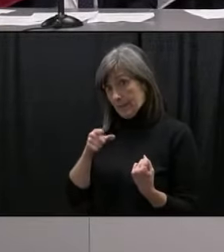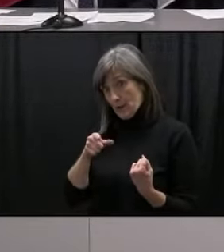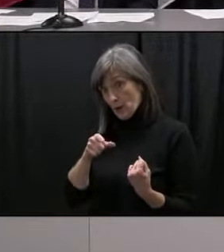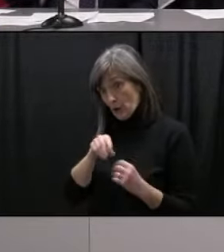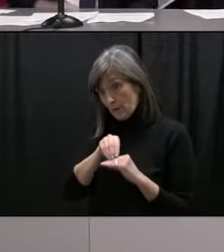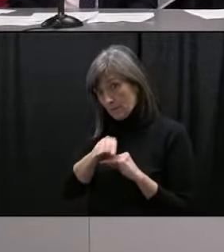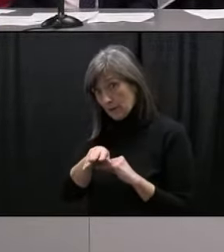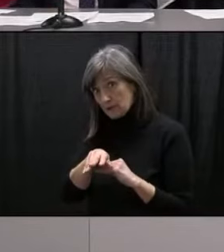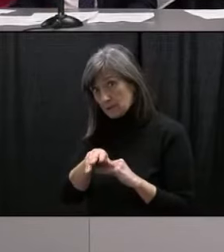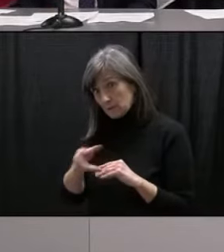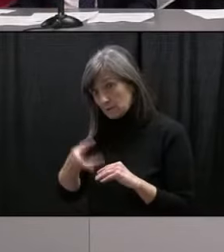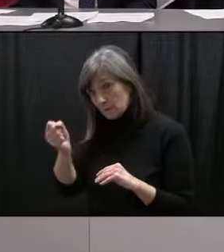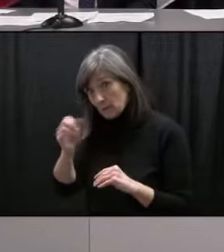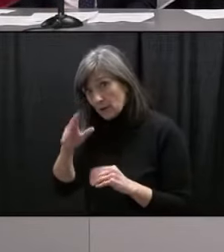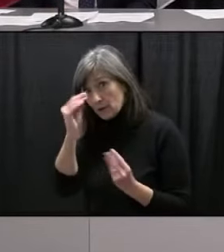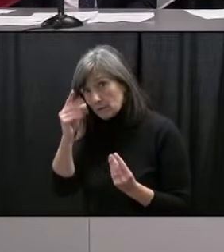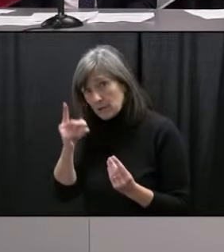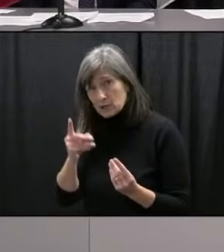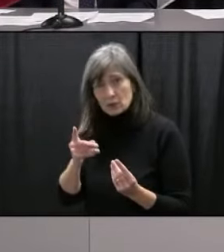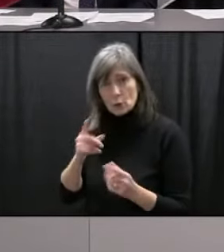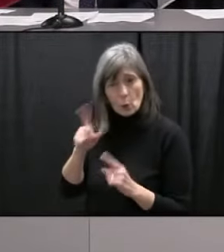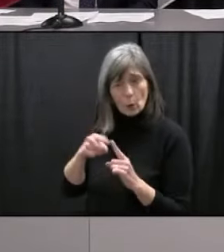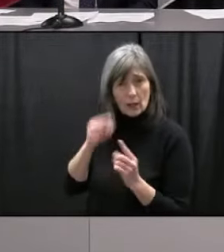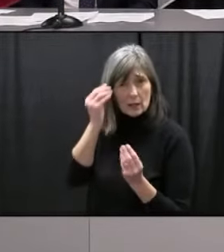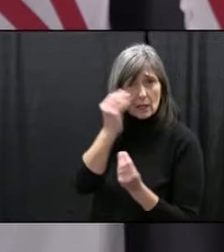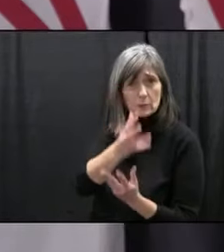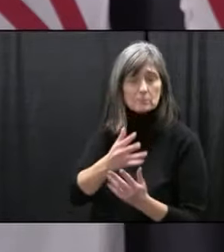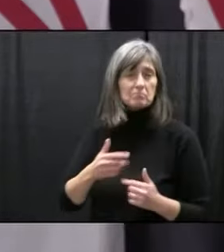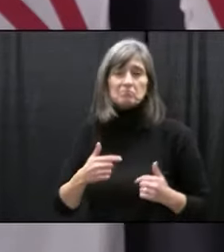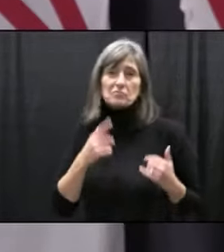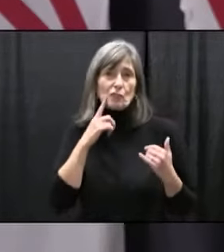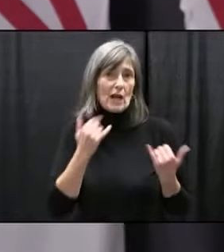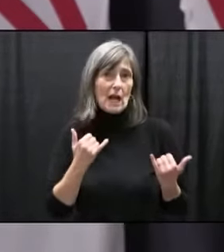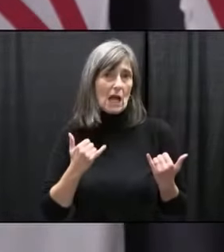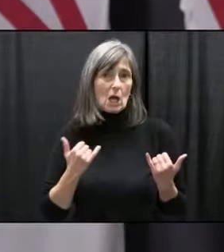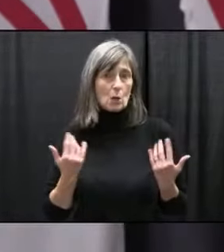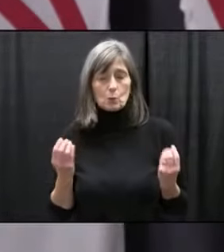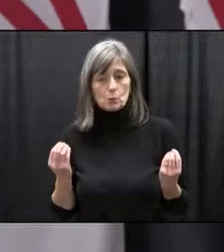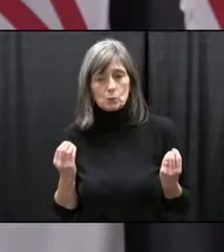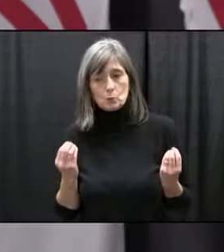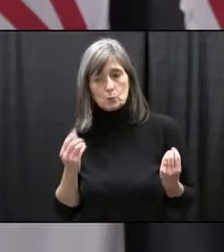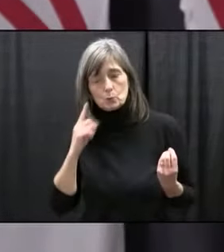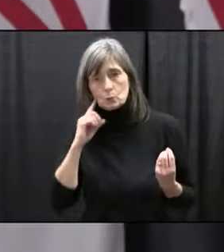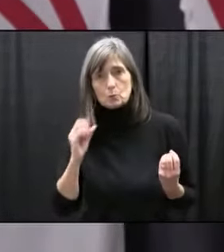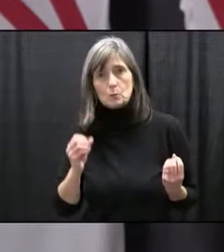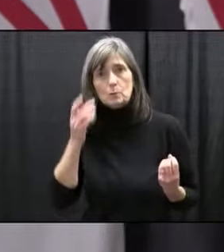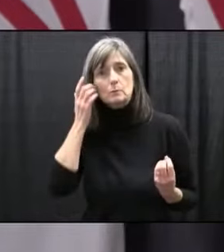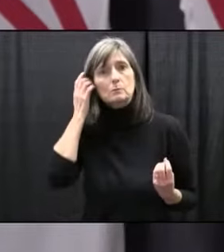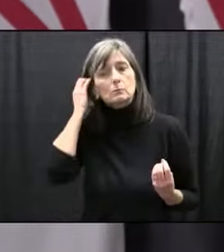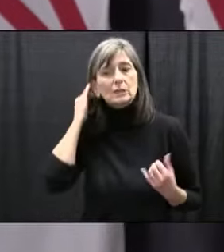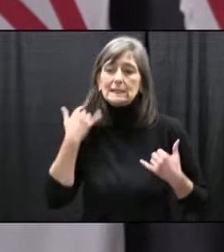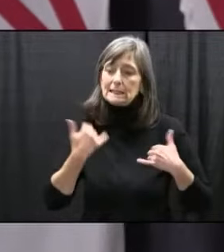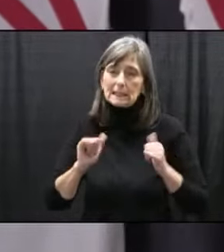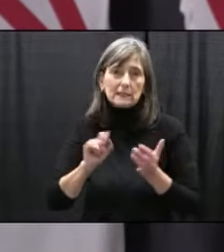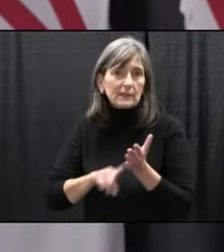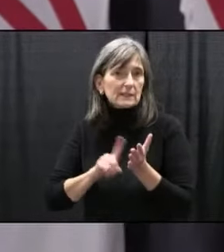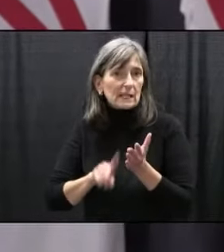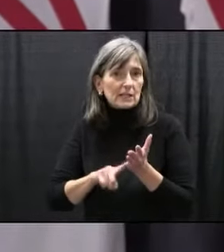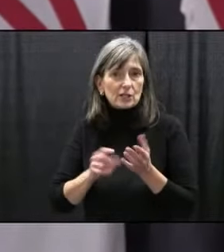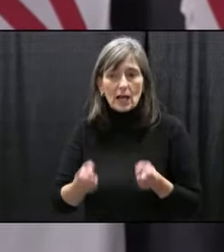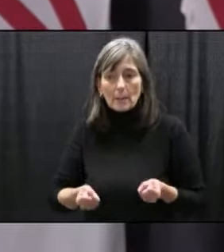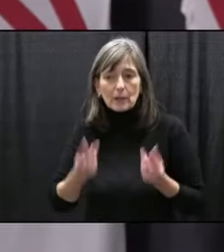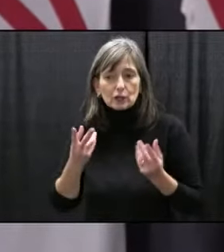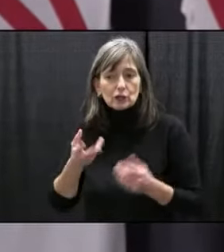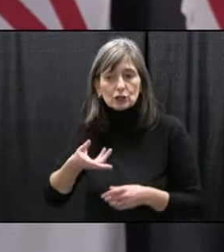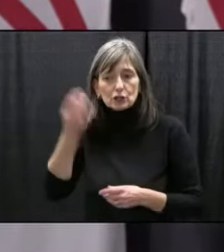No, not at this particular moment in time. We will update you when we have something to update. But again, this is an active investigation, and